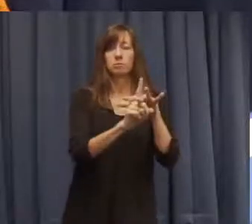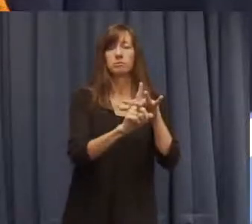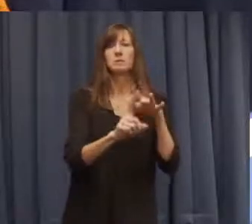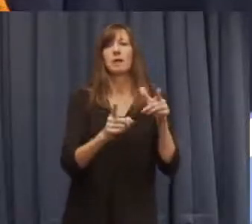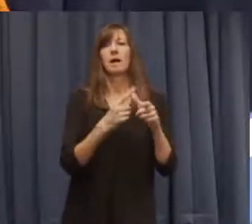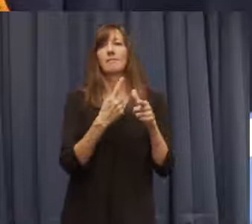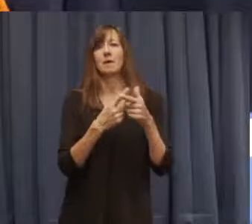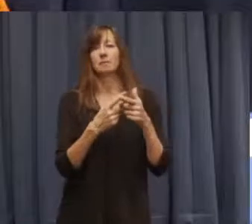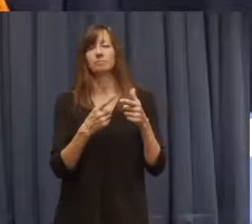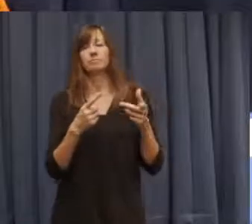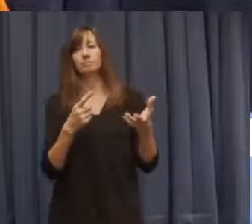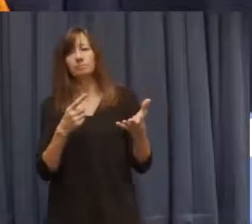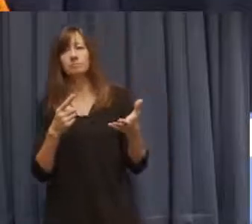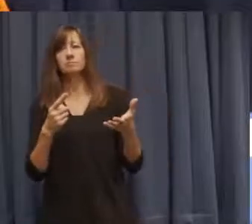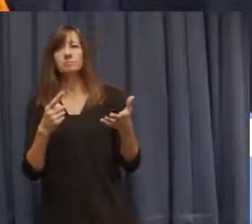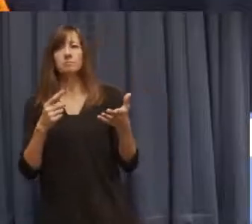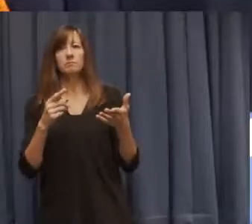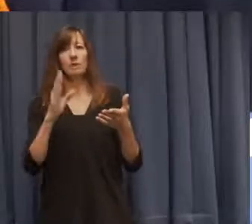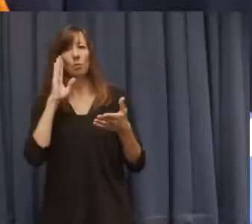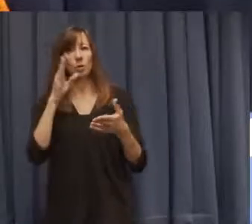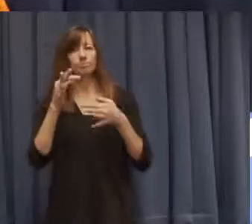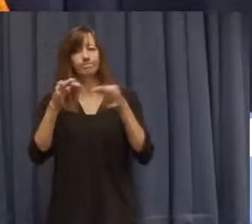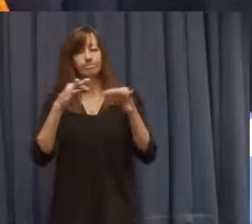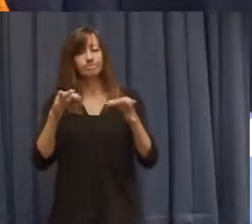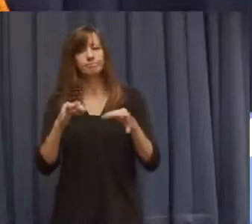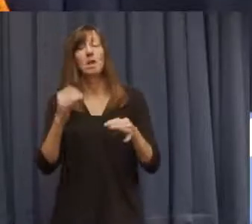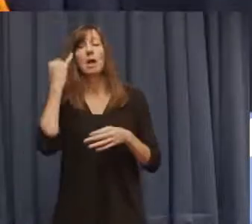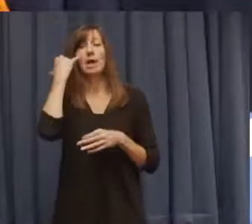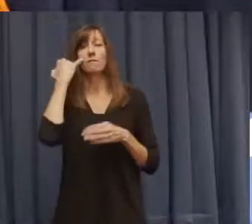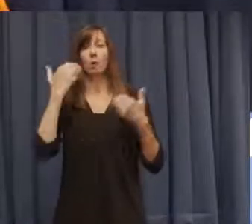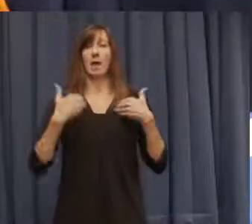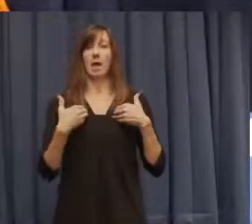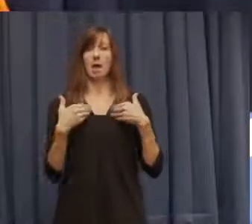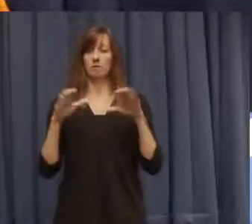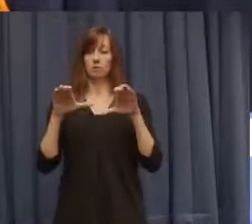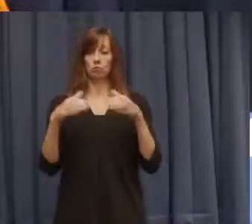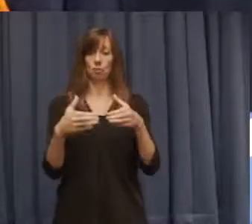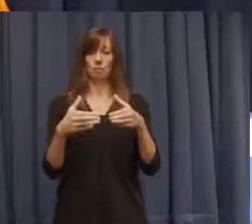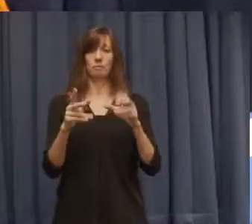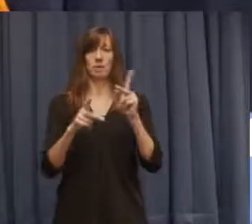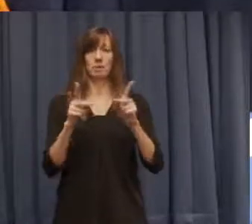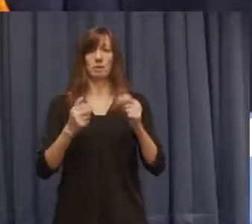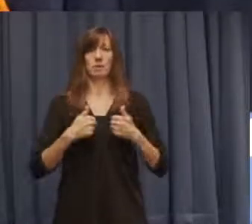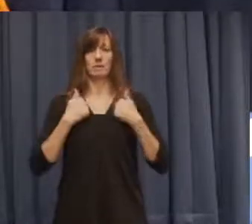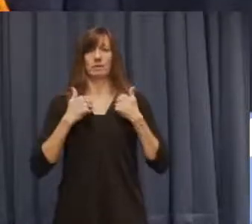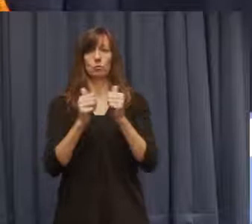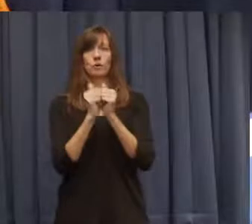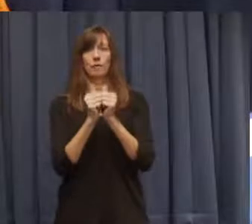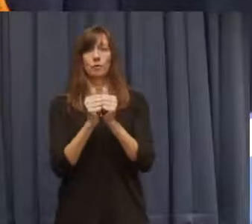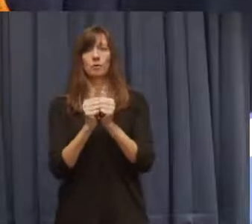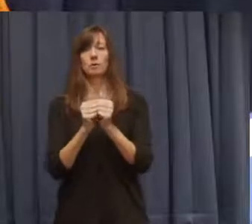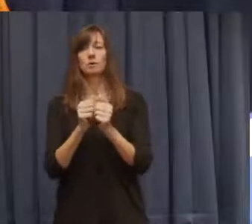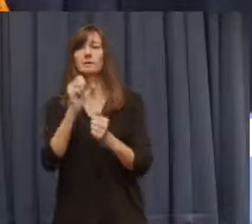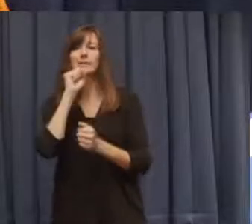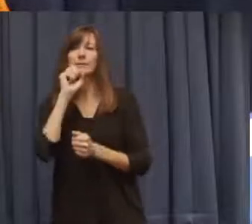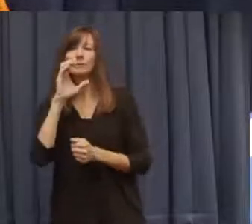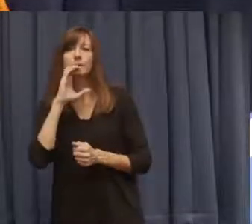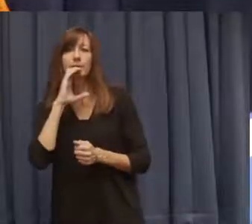have groups of individuals living together, whether that's a senior facility, nursing